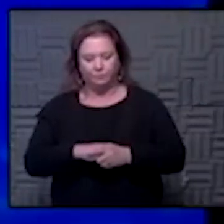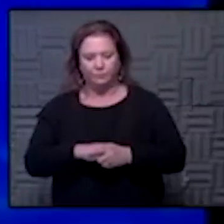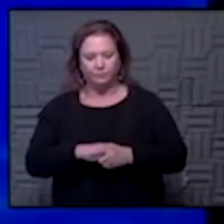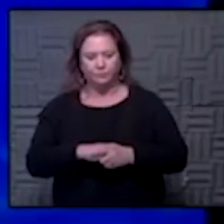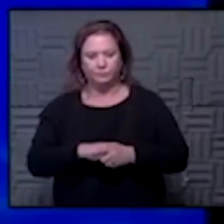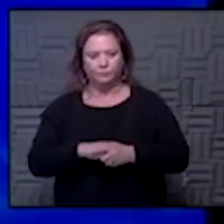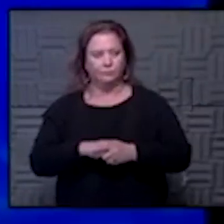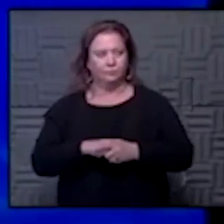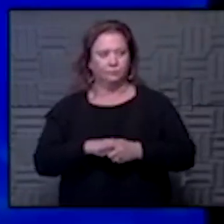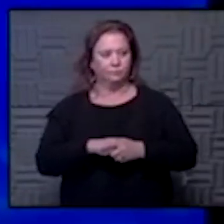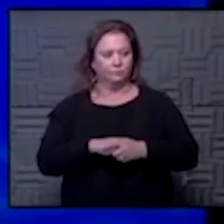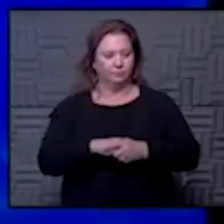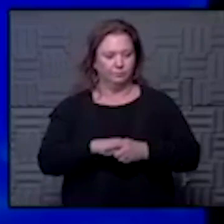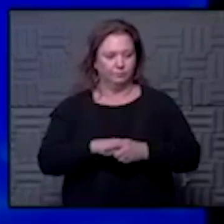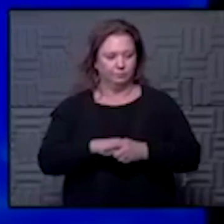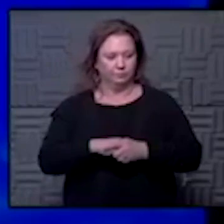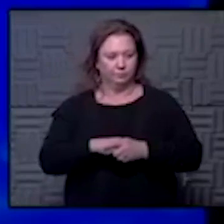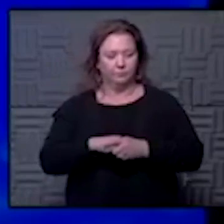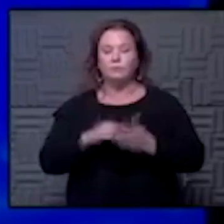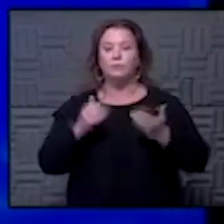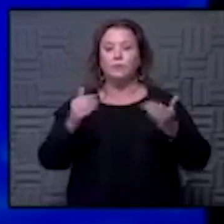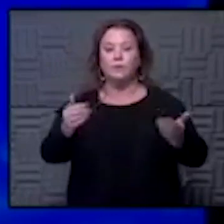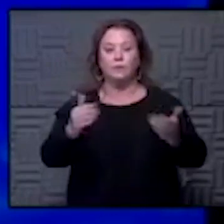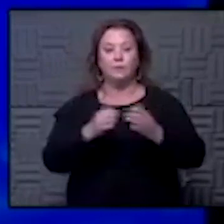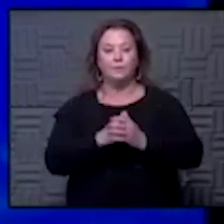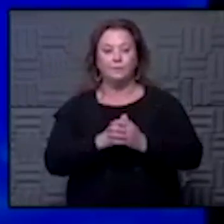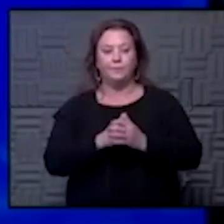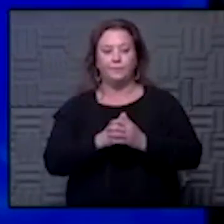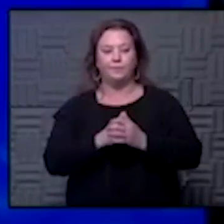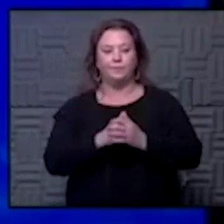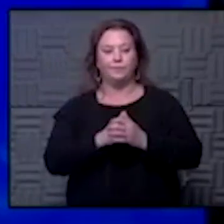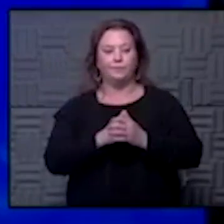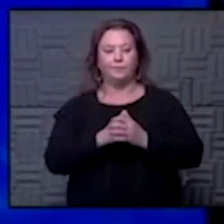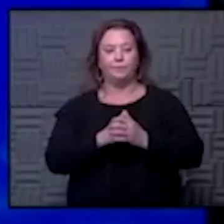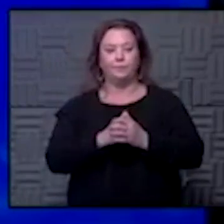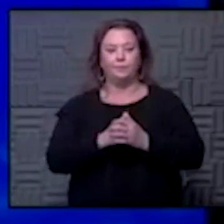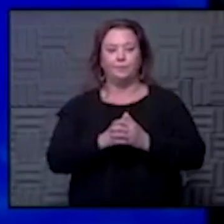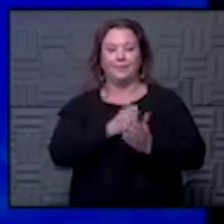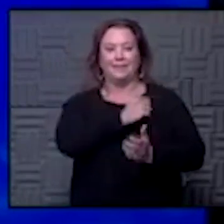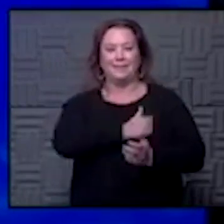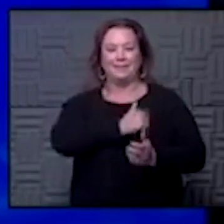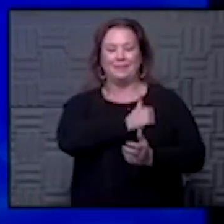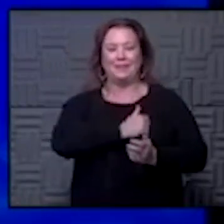Jill, go ahead. Oh, okay. Sorry.